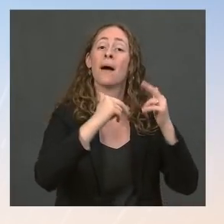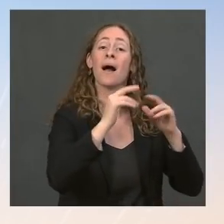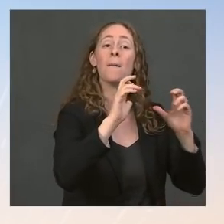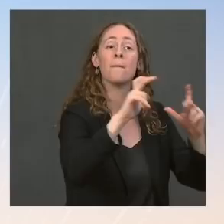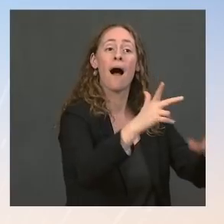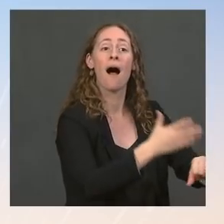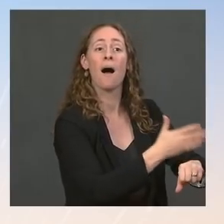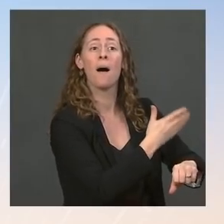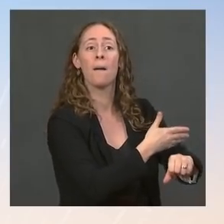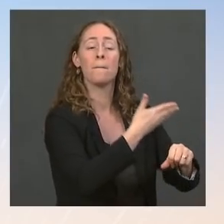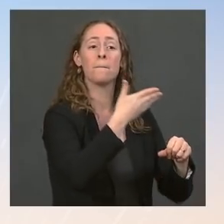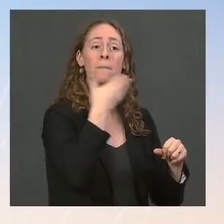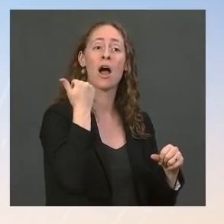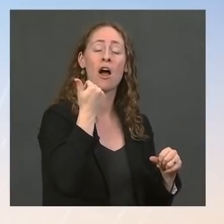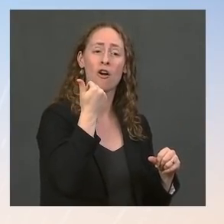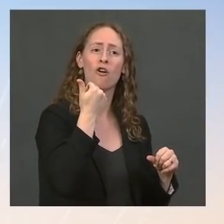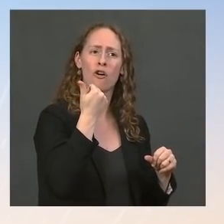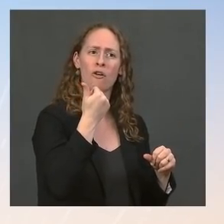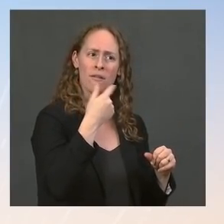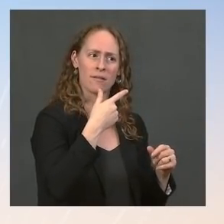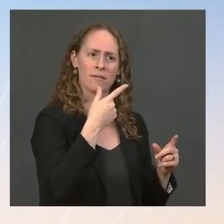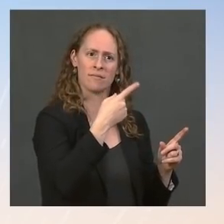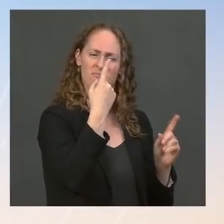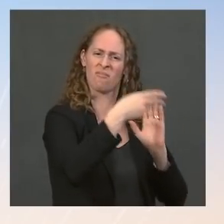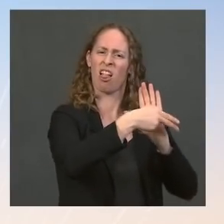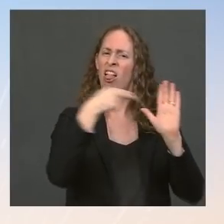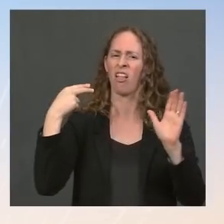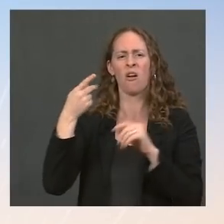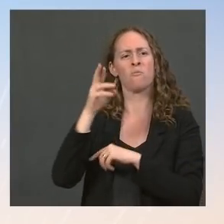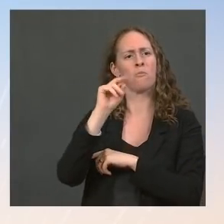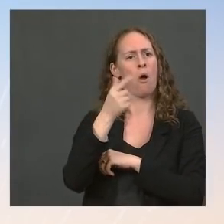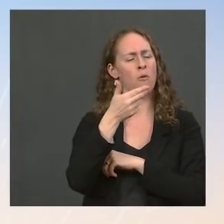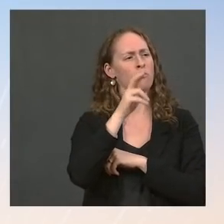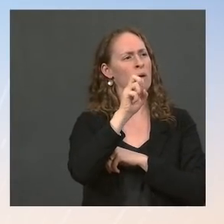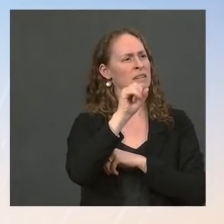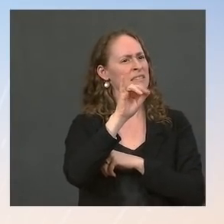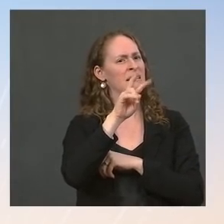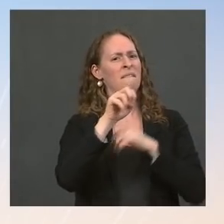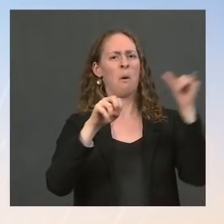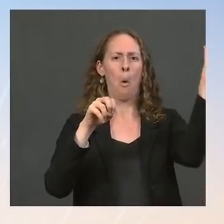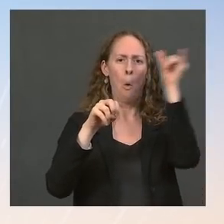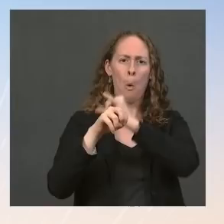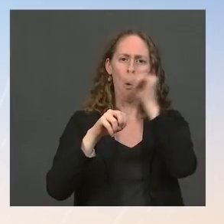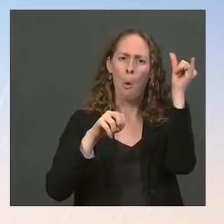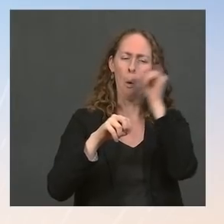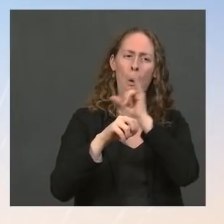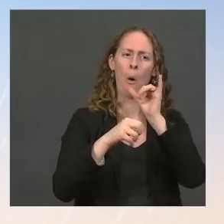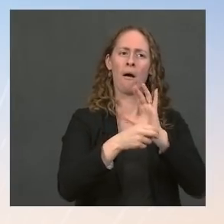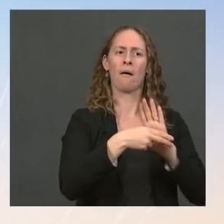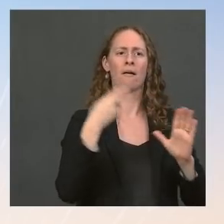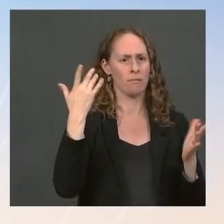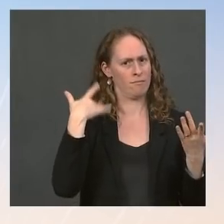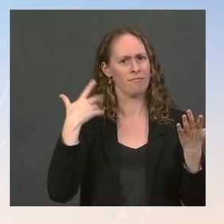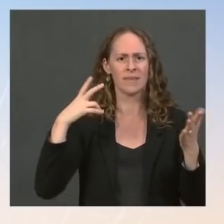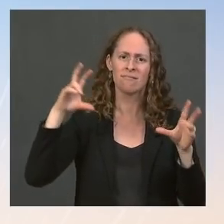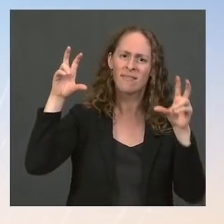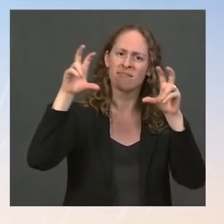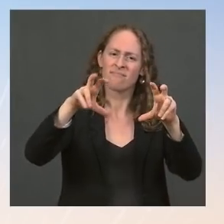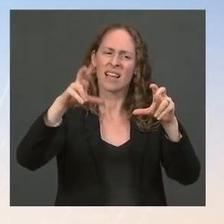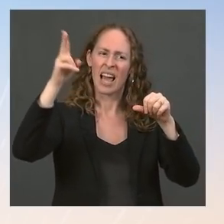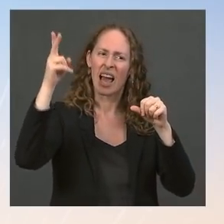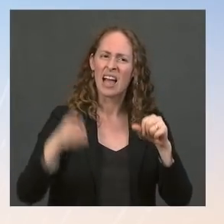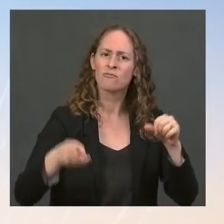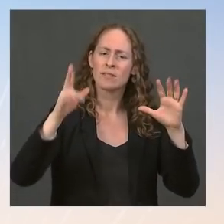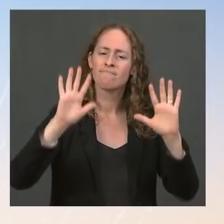tell you, is an incredibly progressive bill and proposal. It includes a historic investment in addressing our climate crisis,